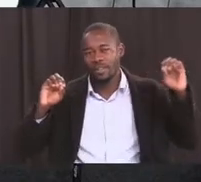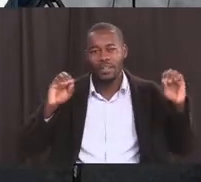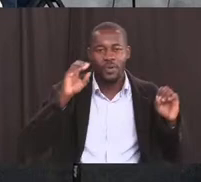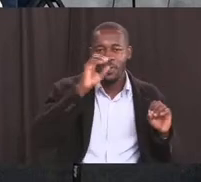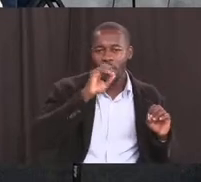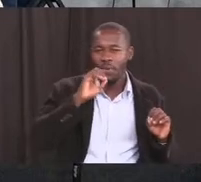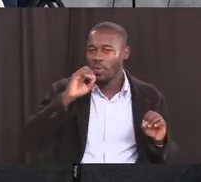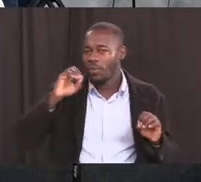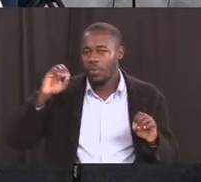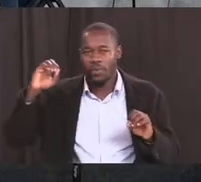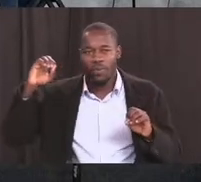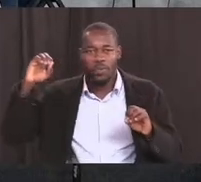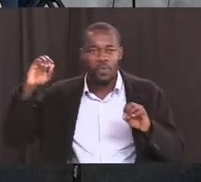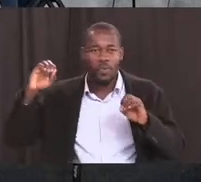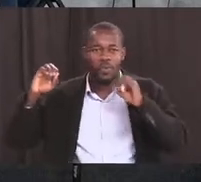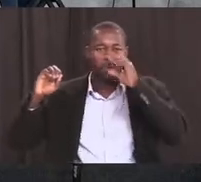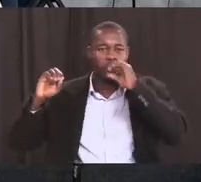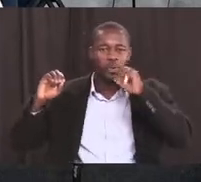ooh,